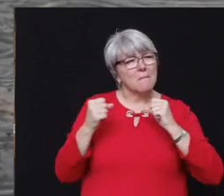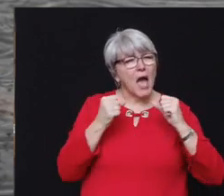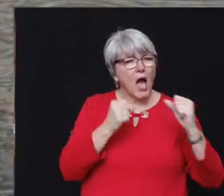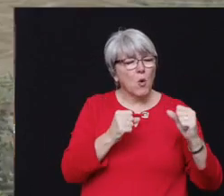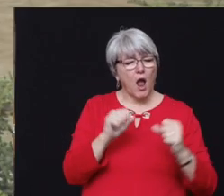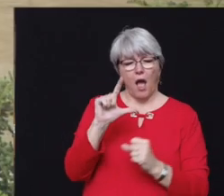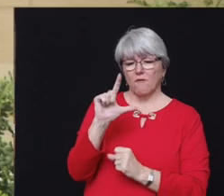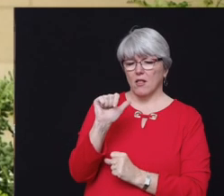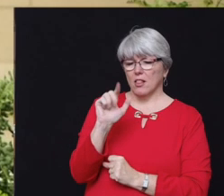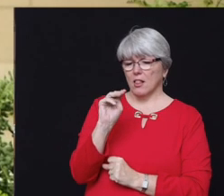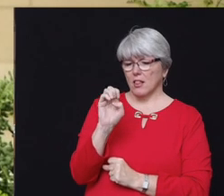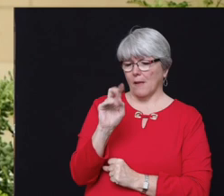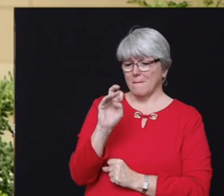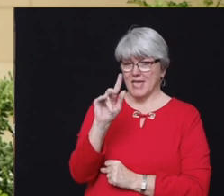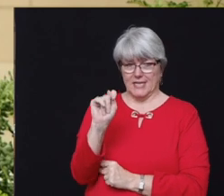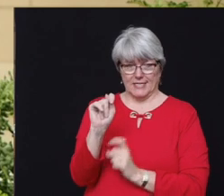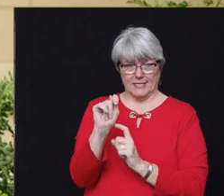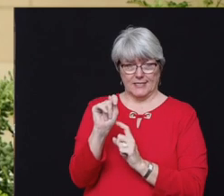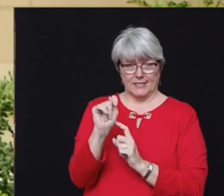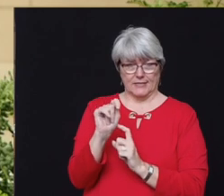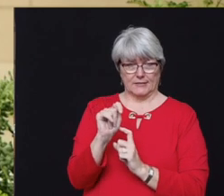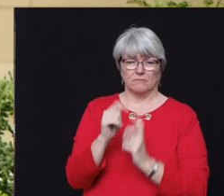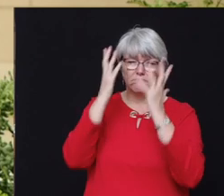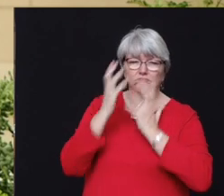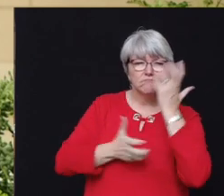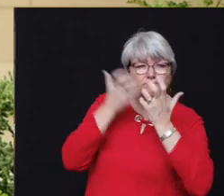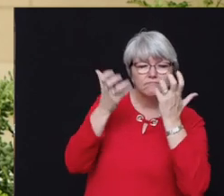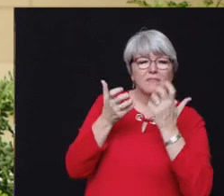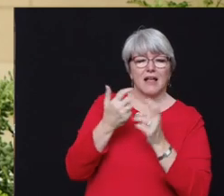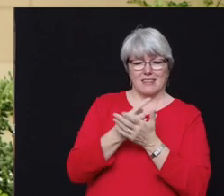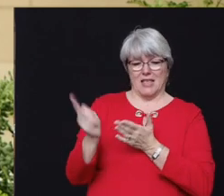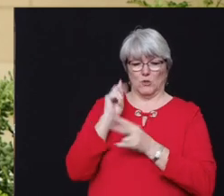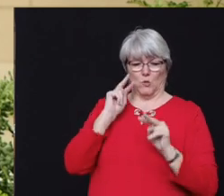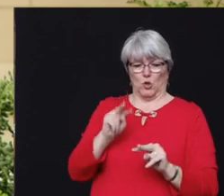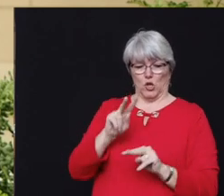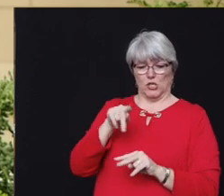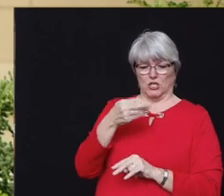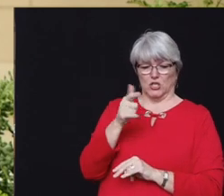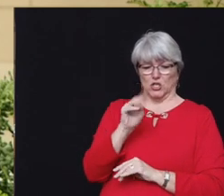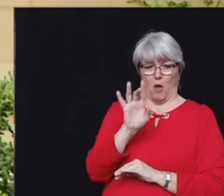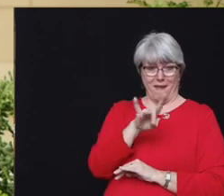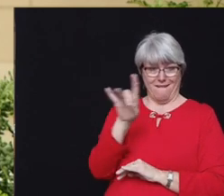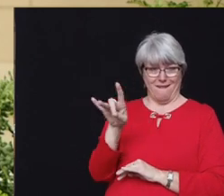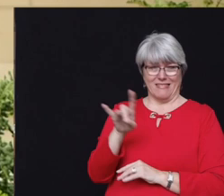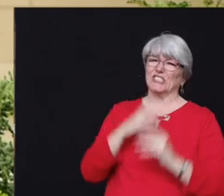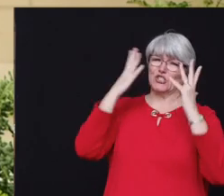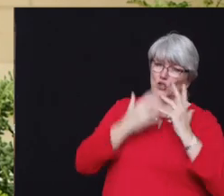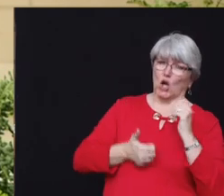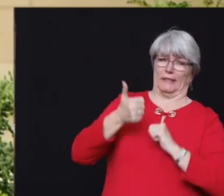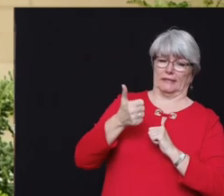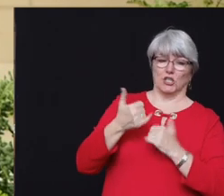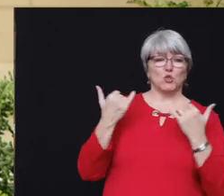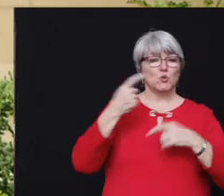of lament. Last week, we looked at Psalm 88, the darkest of the lament songs. Today,